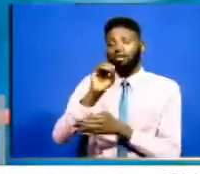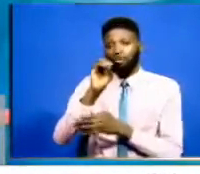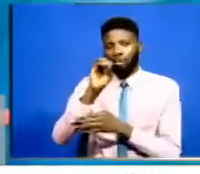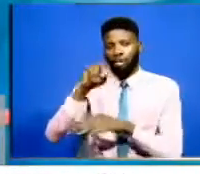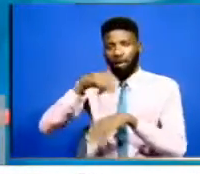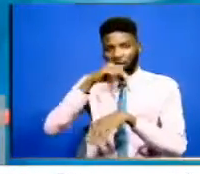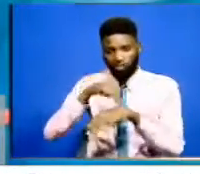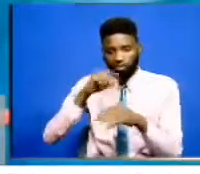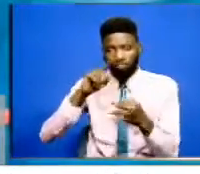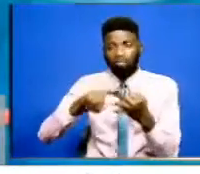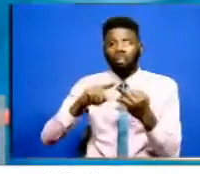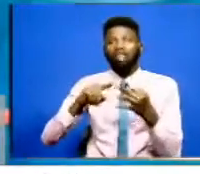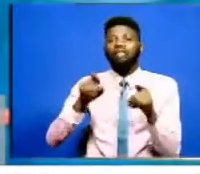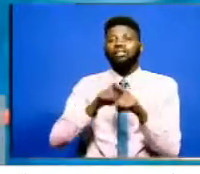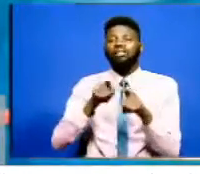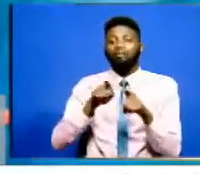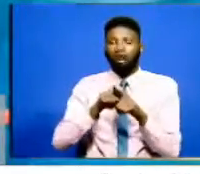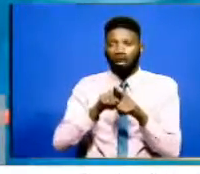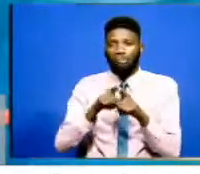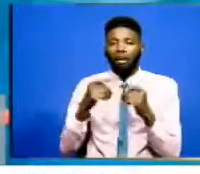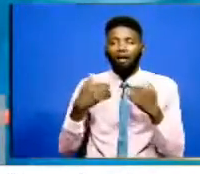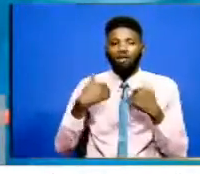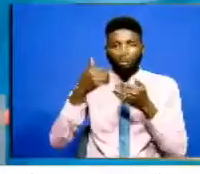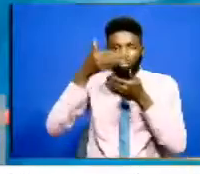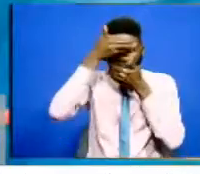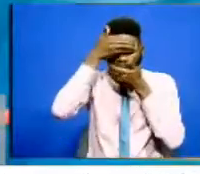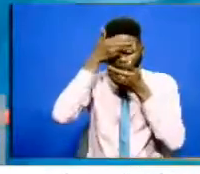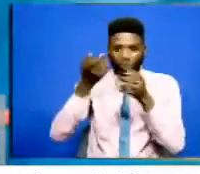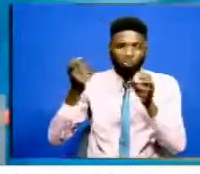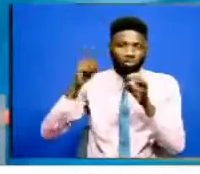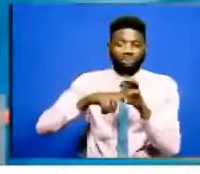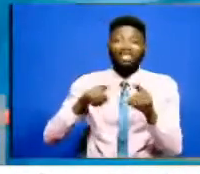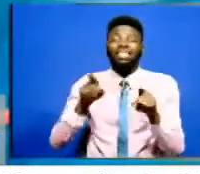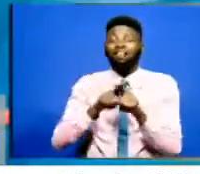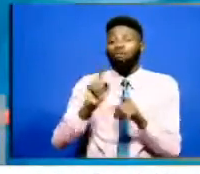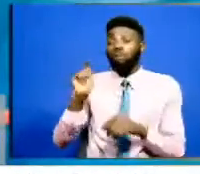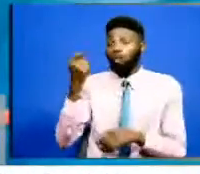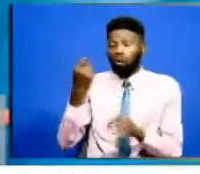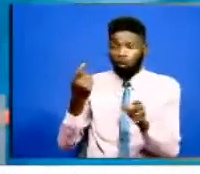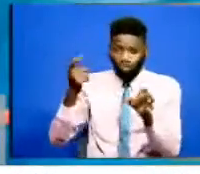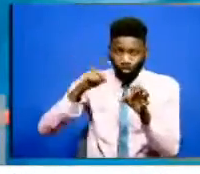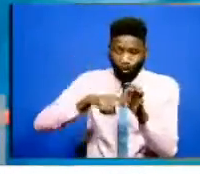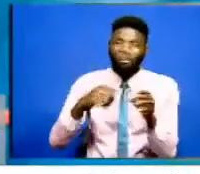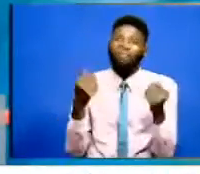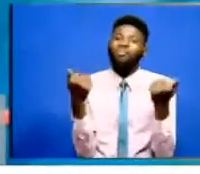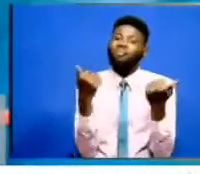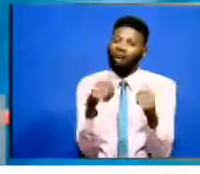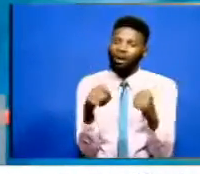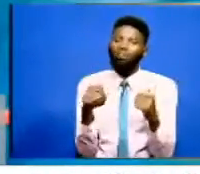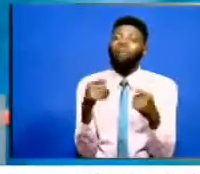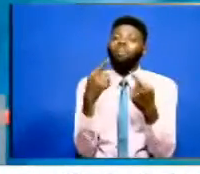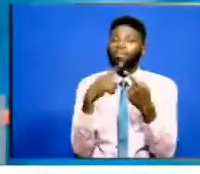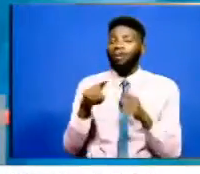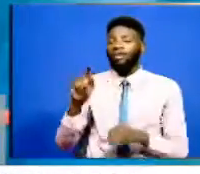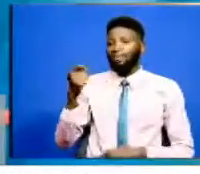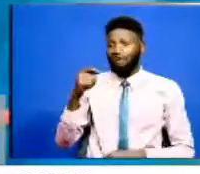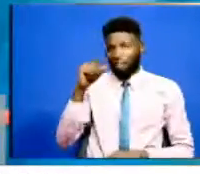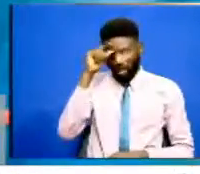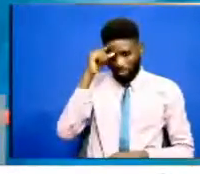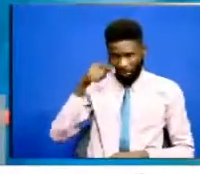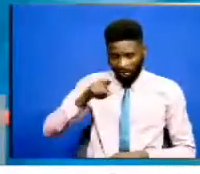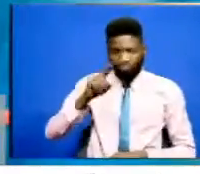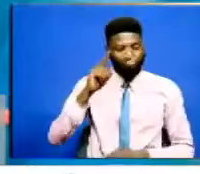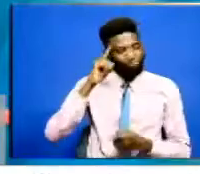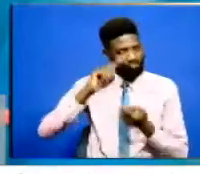Morocco joining. Mm-hmm. I'm sure, even though Kenya has not yet joined, Kenya government is thinking about joining